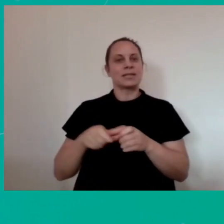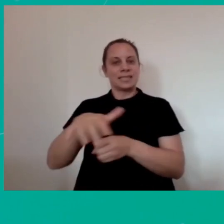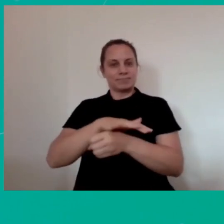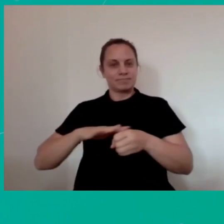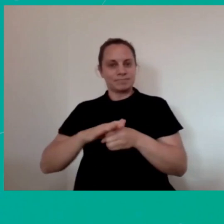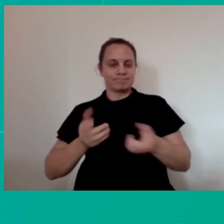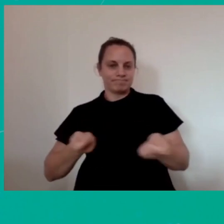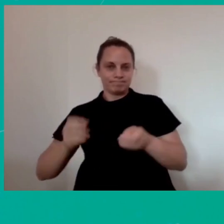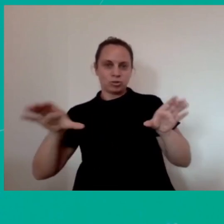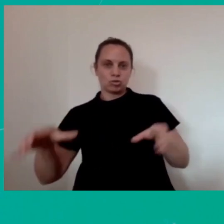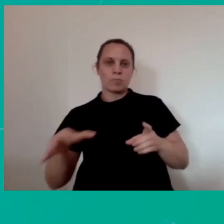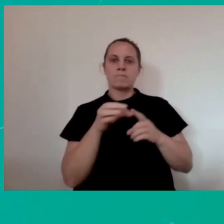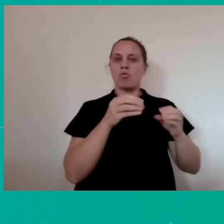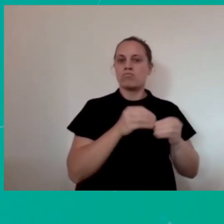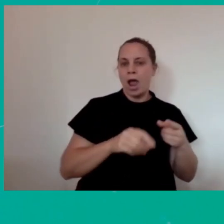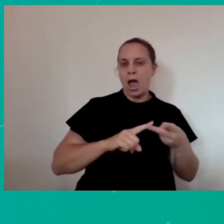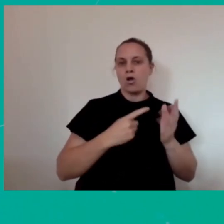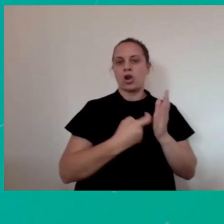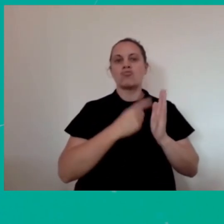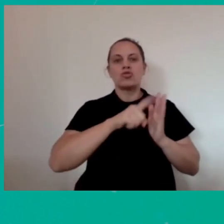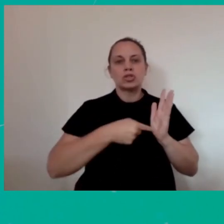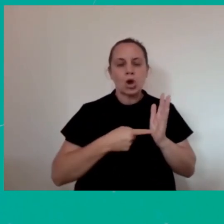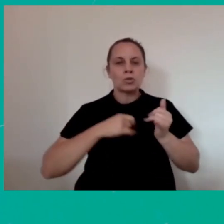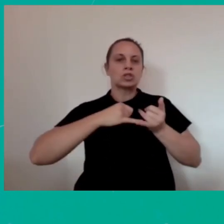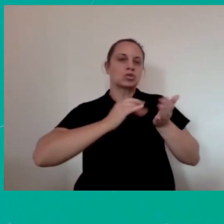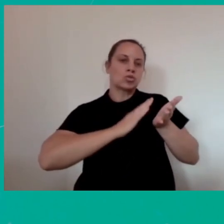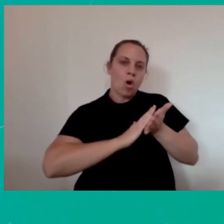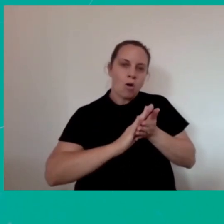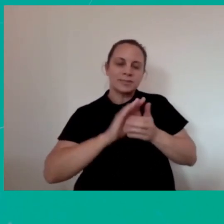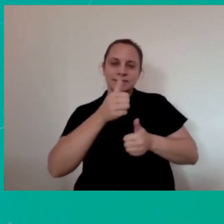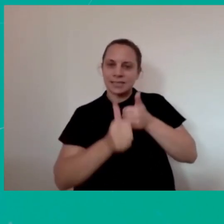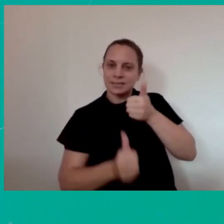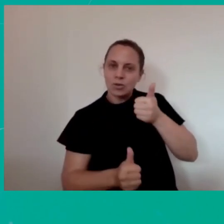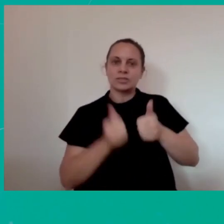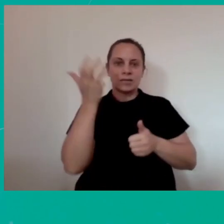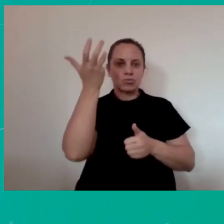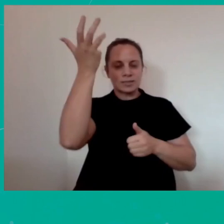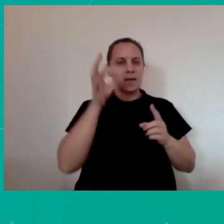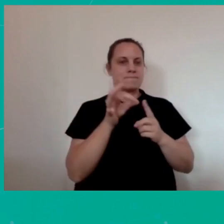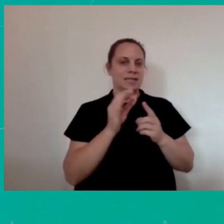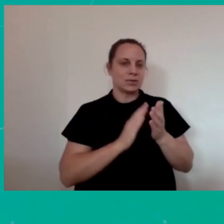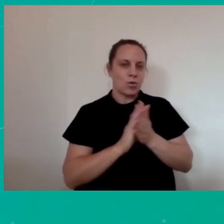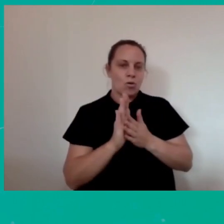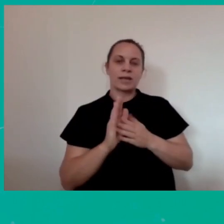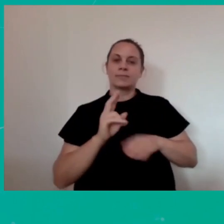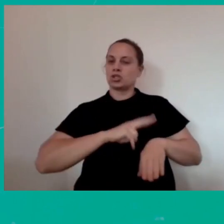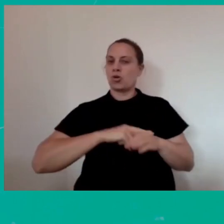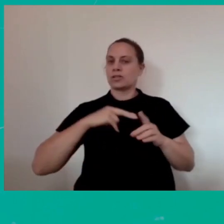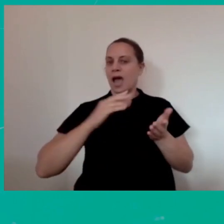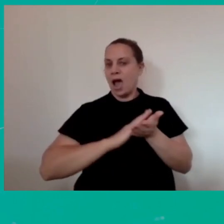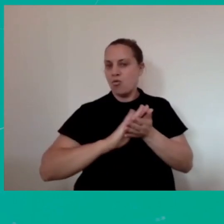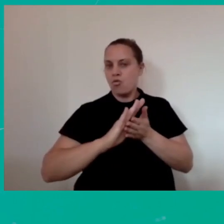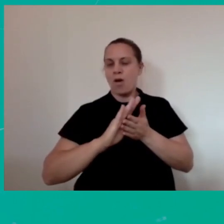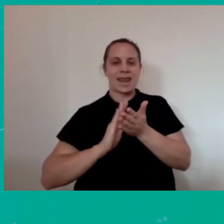Paul Brown, Ruth Jones, Sue Hobbs, Associate Professor Patsy Frawley, Dr. Huhana Hickey, Leo